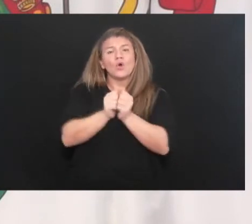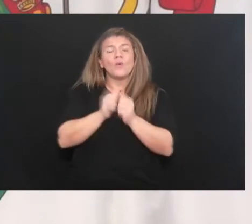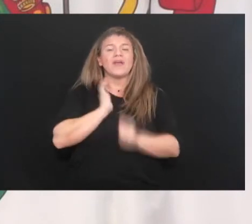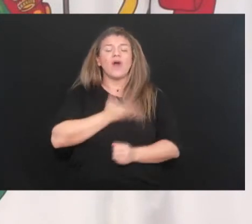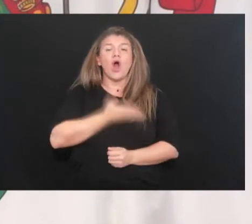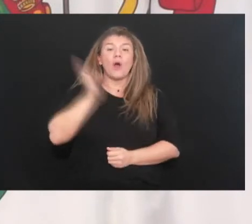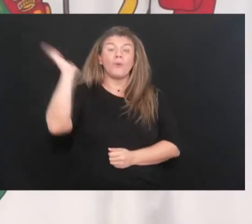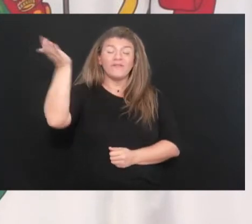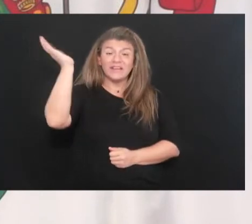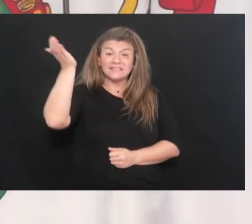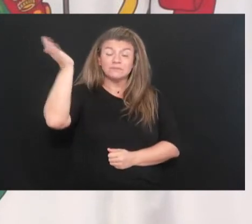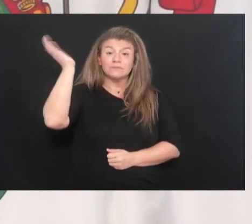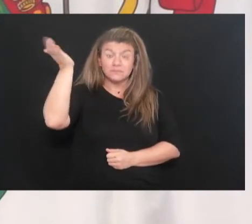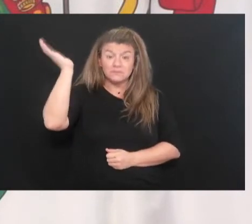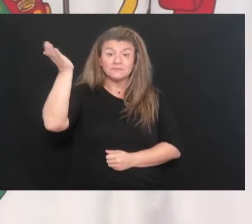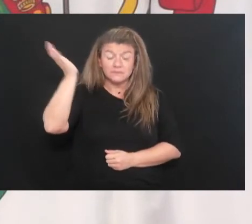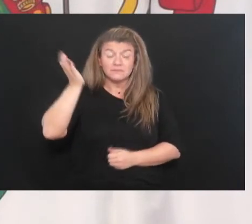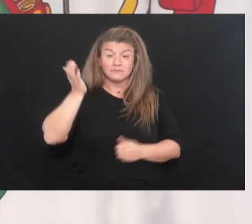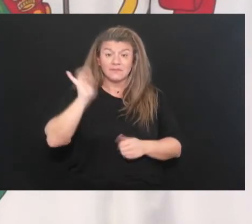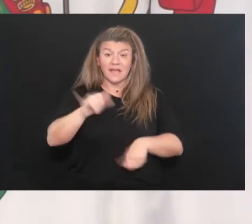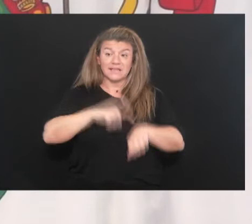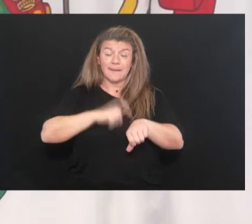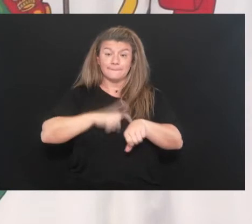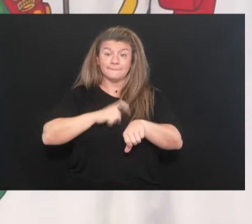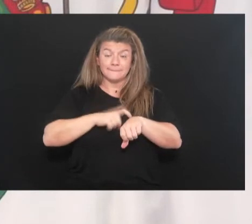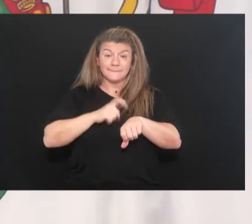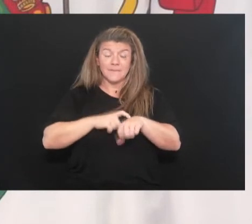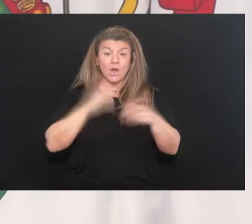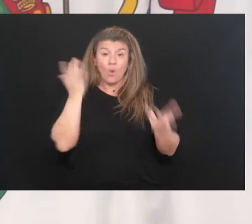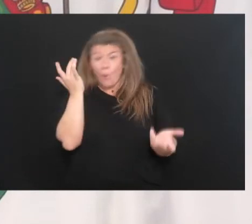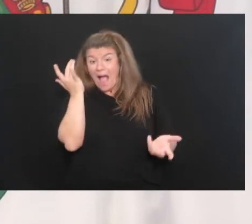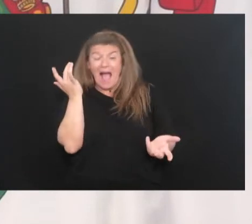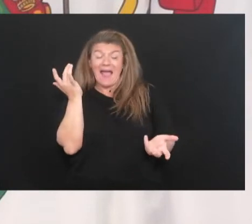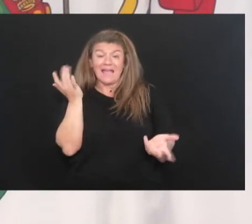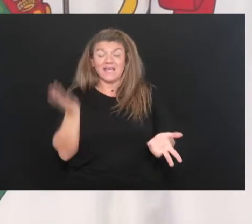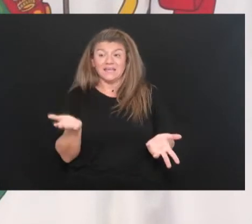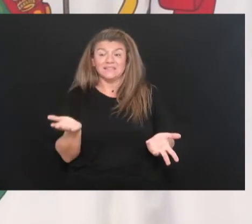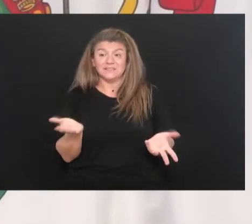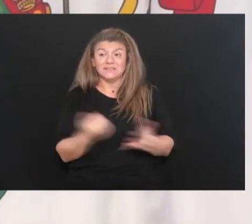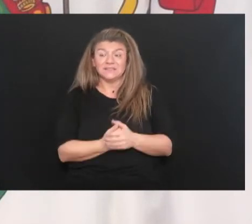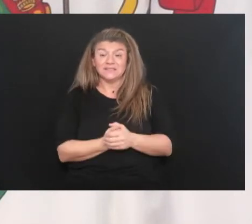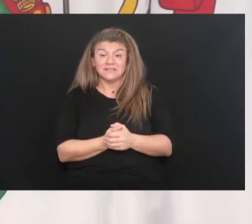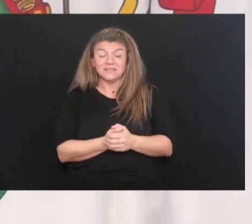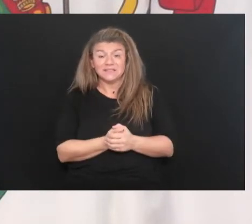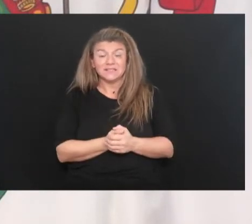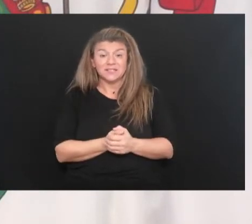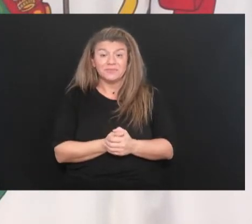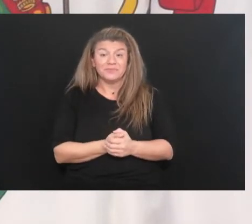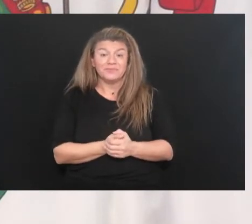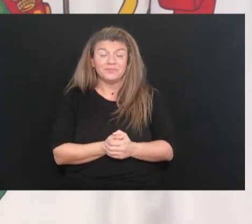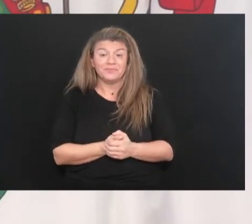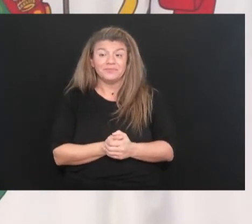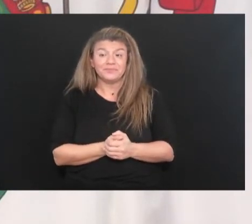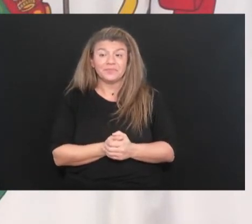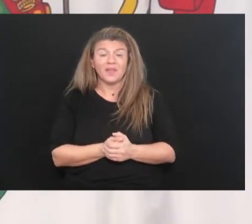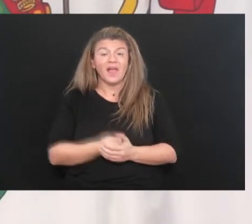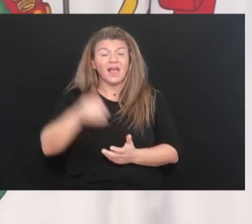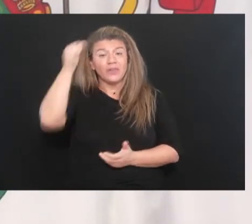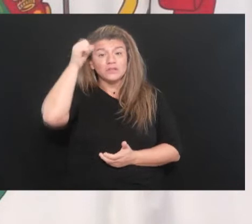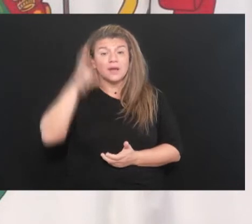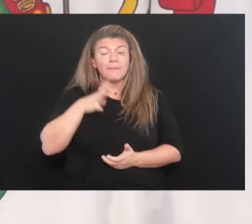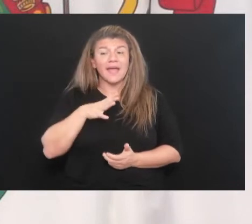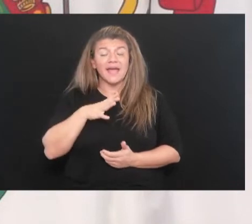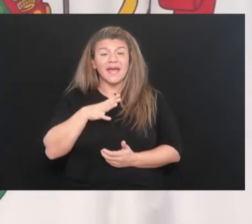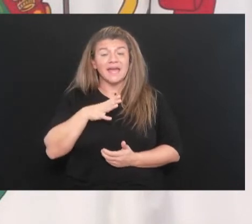briefings and in every way, because I've there was a fella